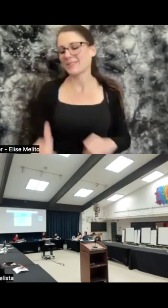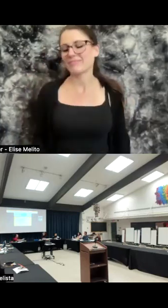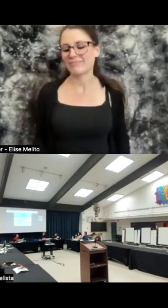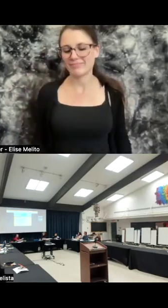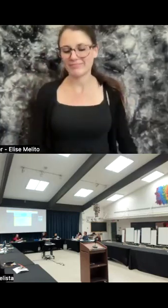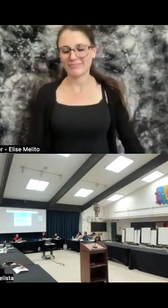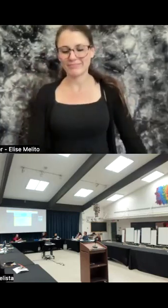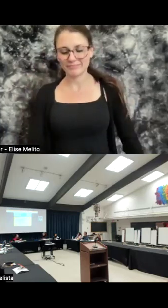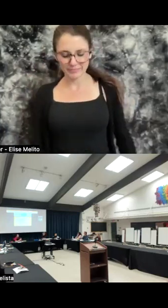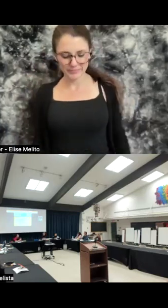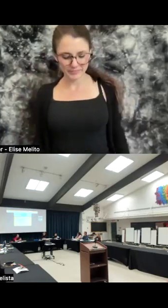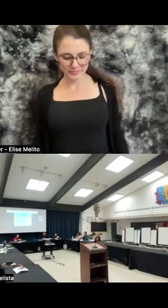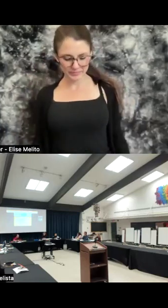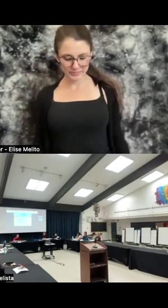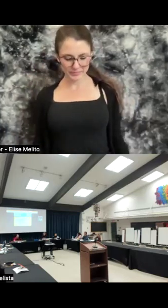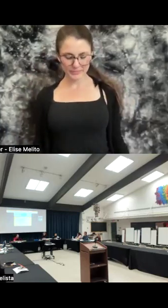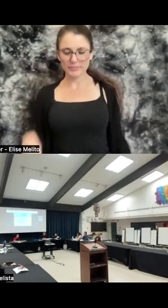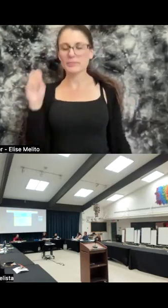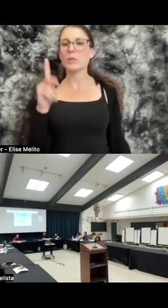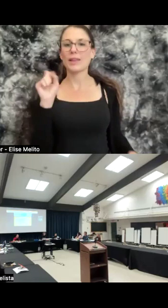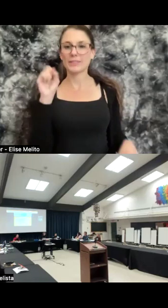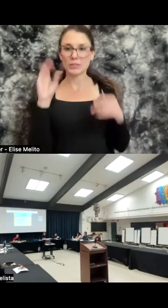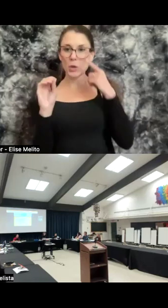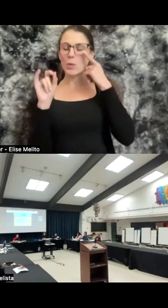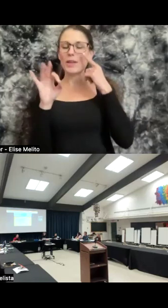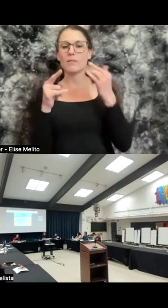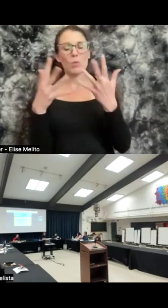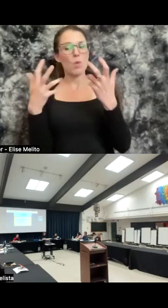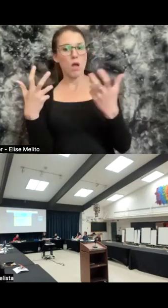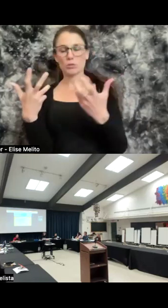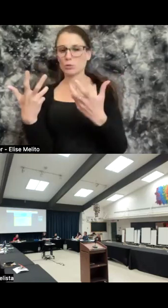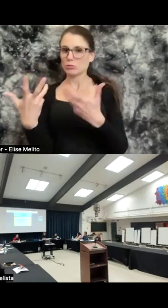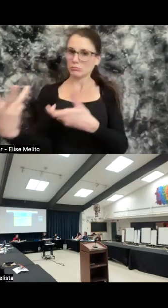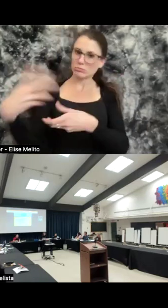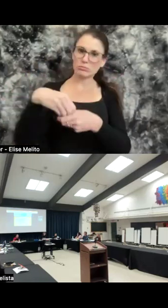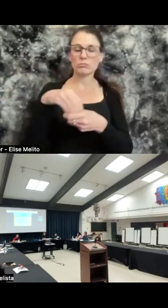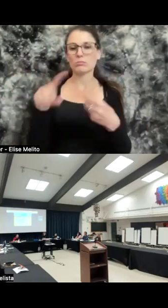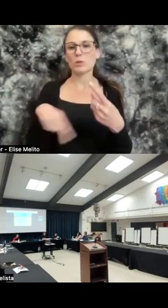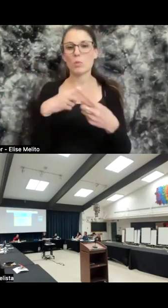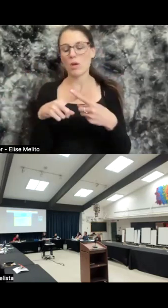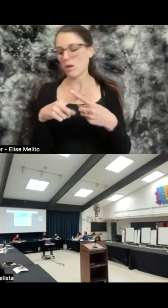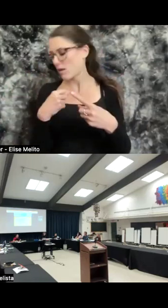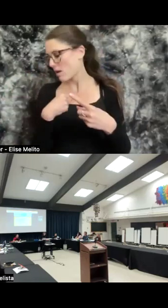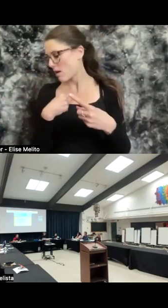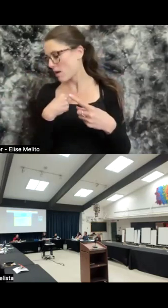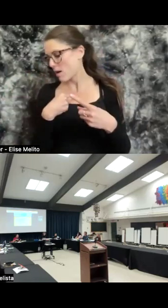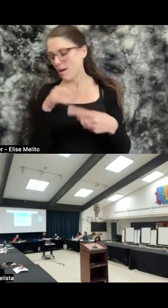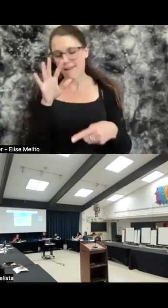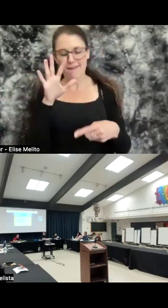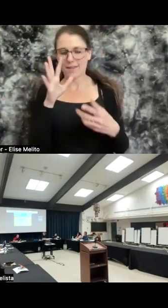you. Okay, so feel free to jump in when I inadvertently make